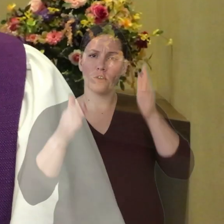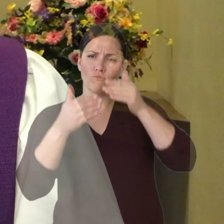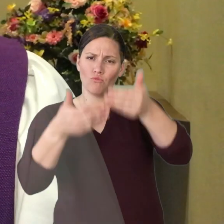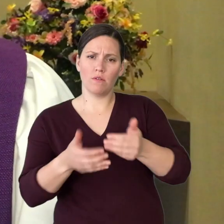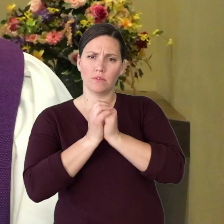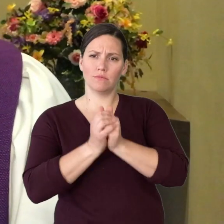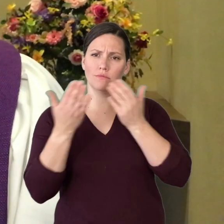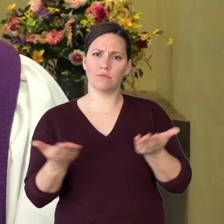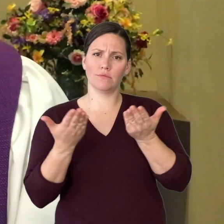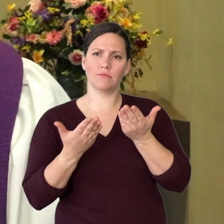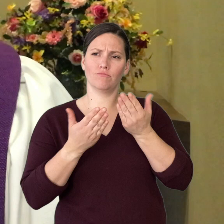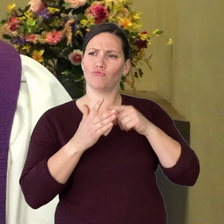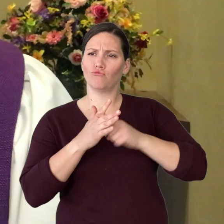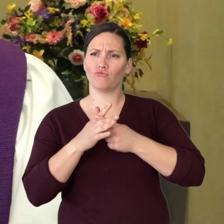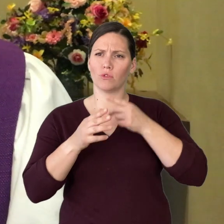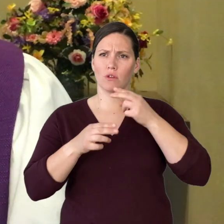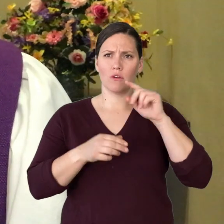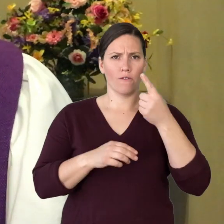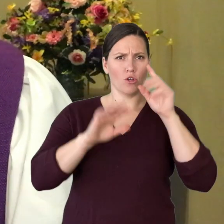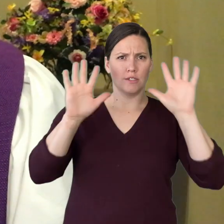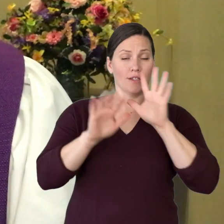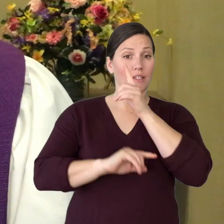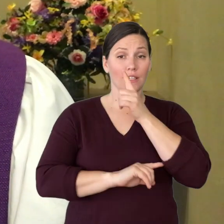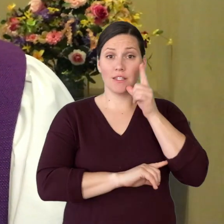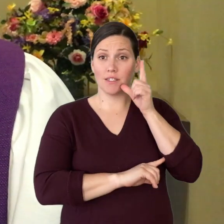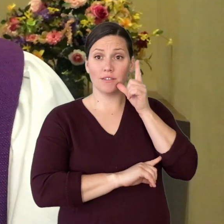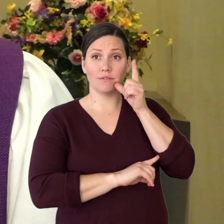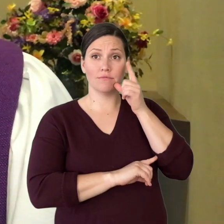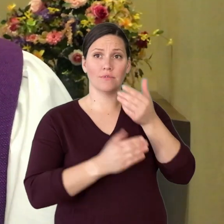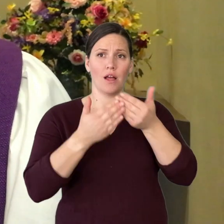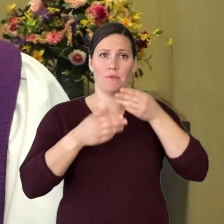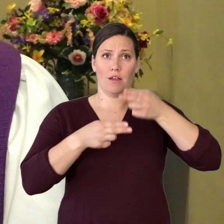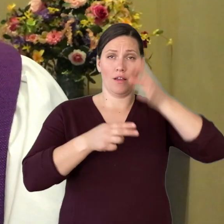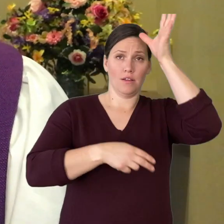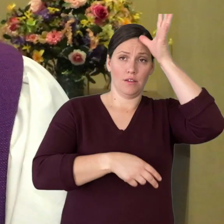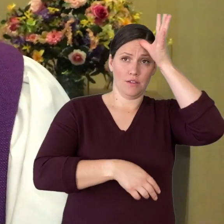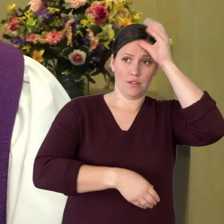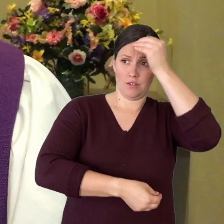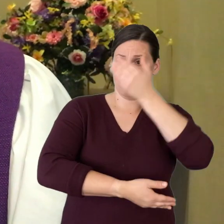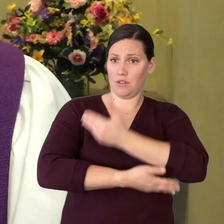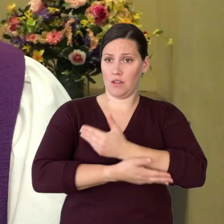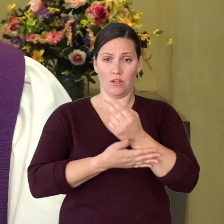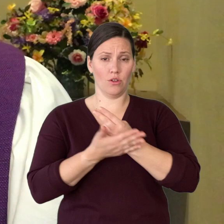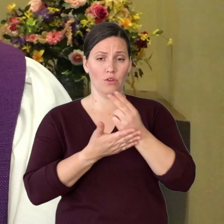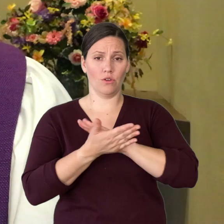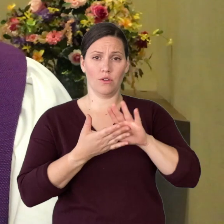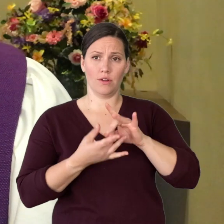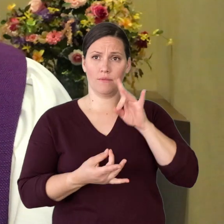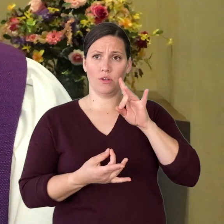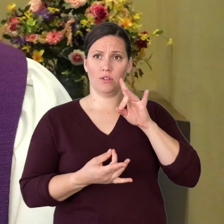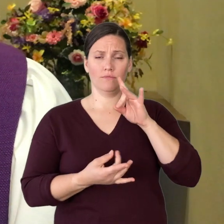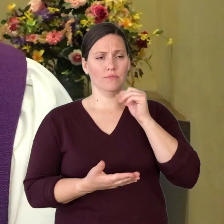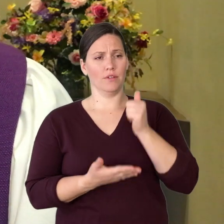Hello, everybody. Welcome to worship today. As we begin the first Sunday of Lent, we gather in the name of the Father, and of the Son, and